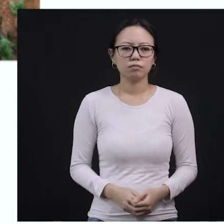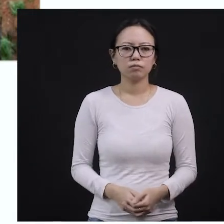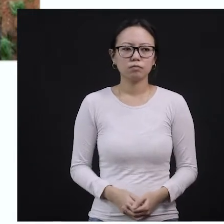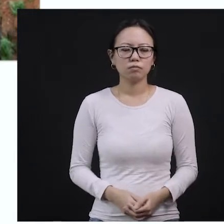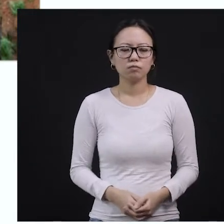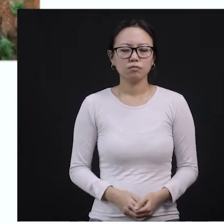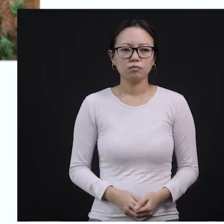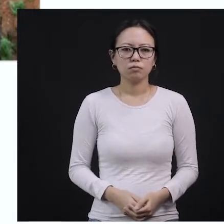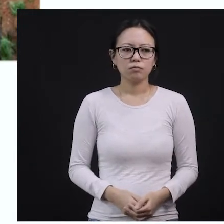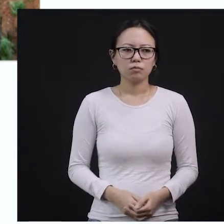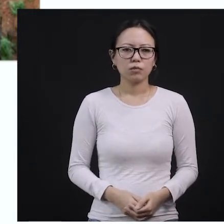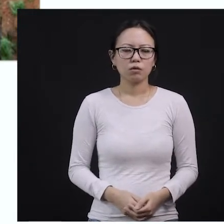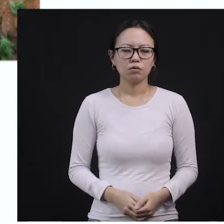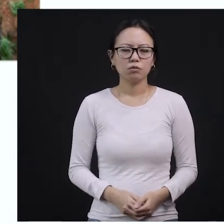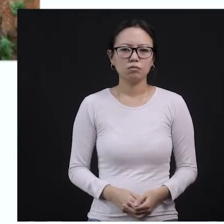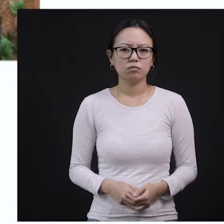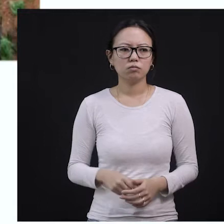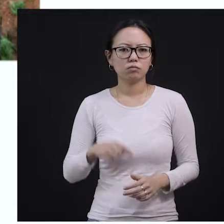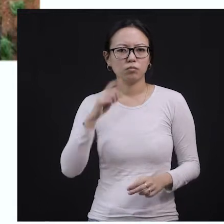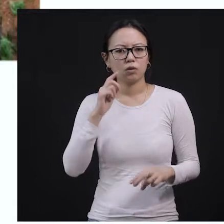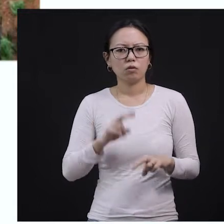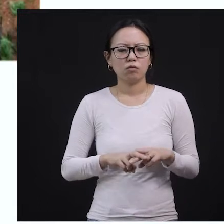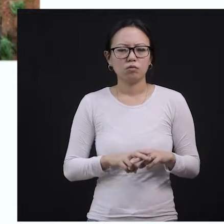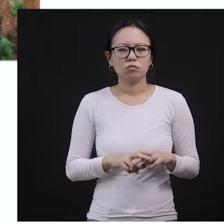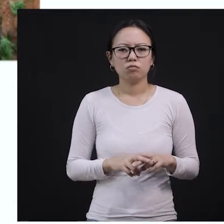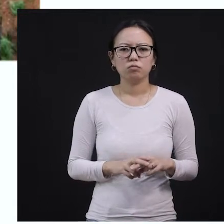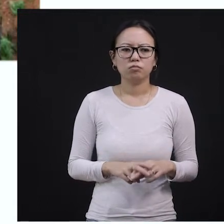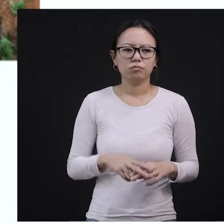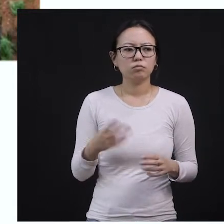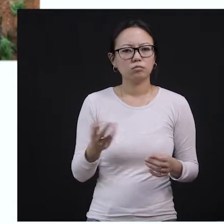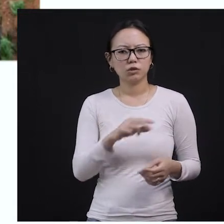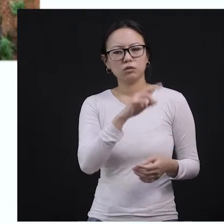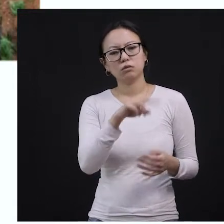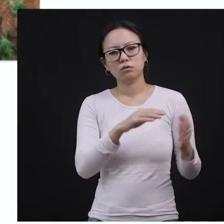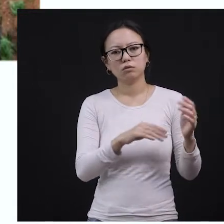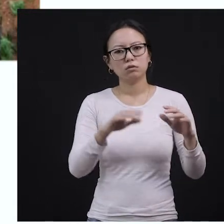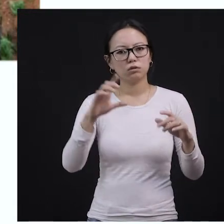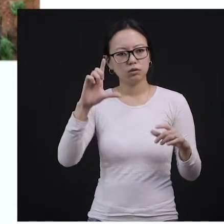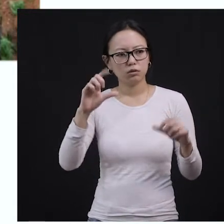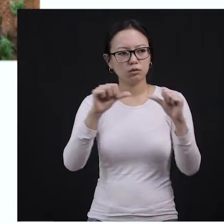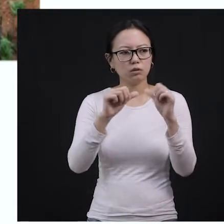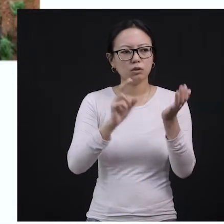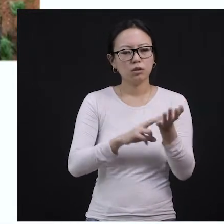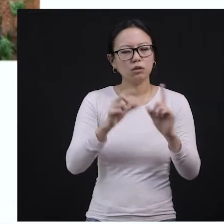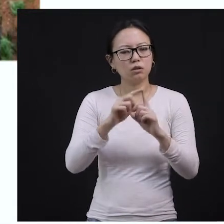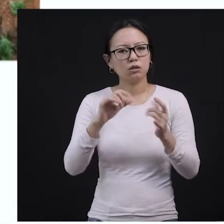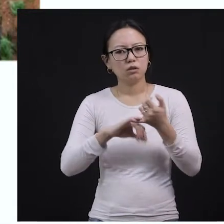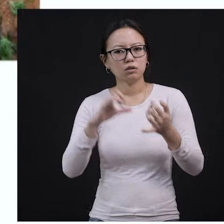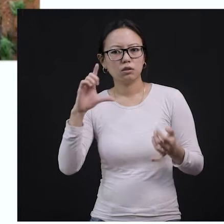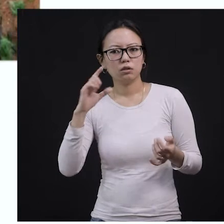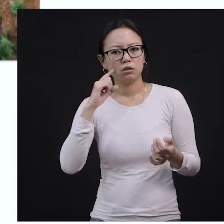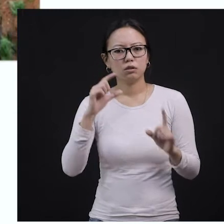out, all right? So when this happens, it causes damages to homes. Also, it causes damages to trees,